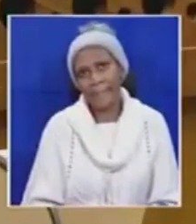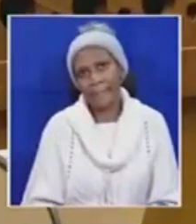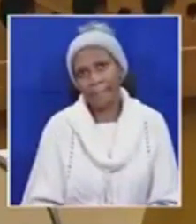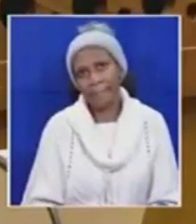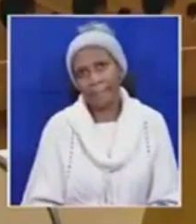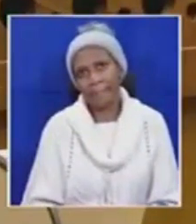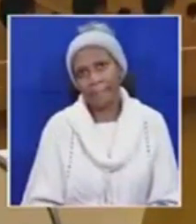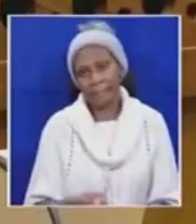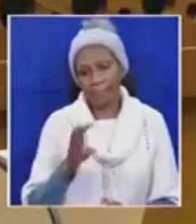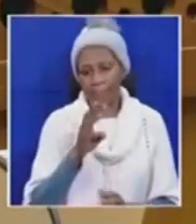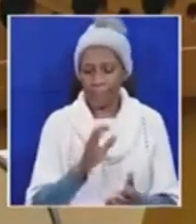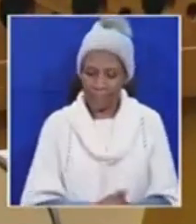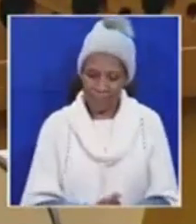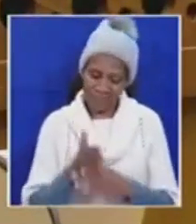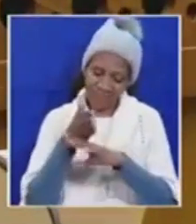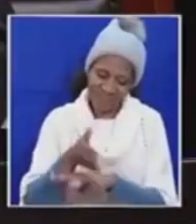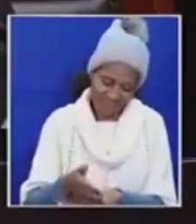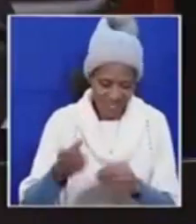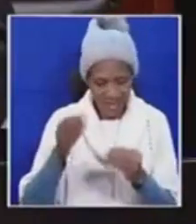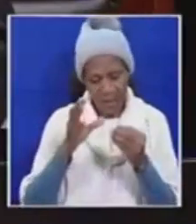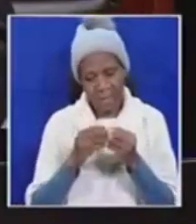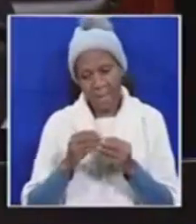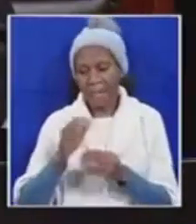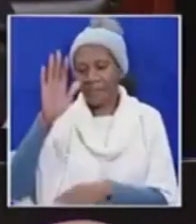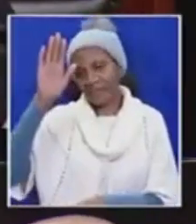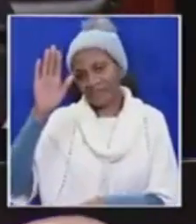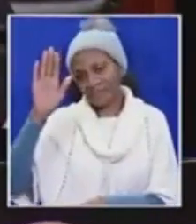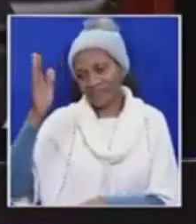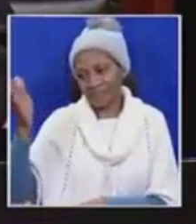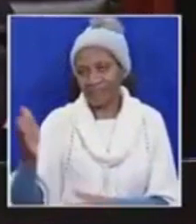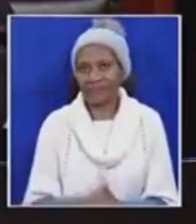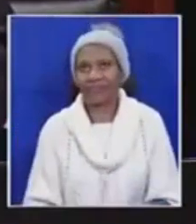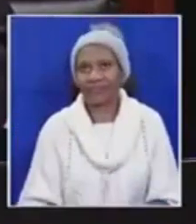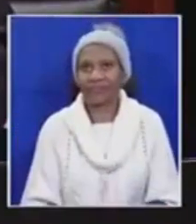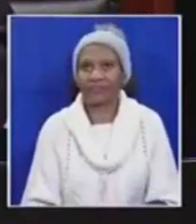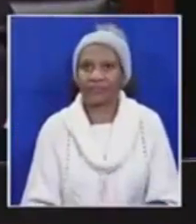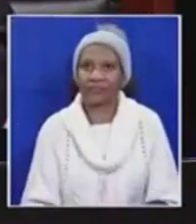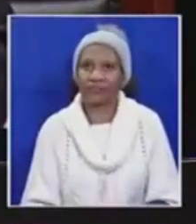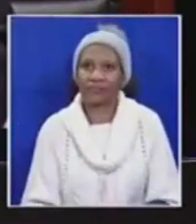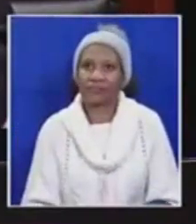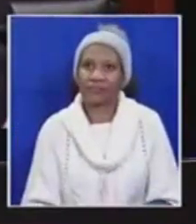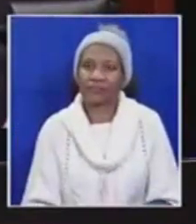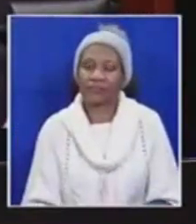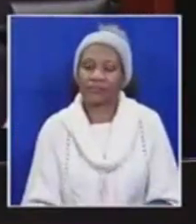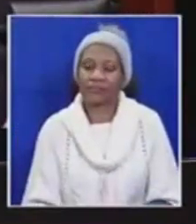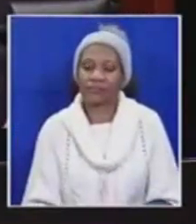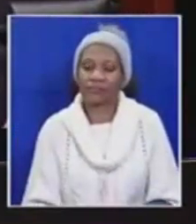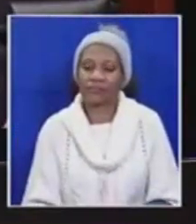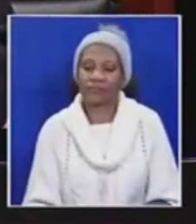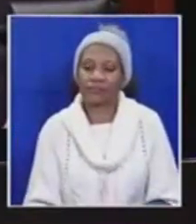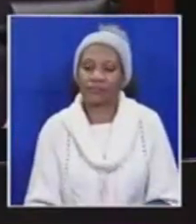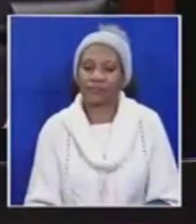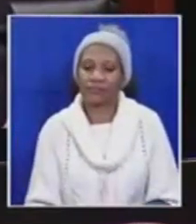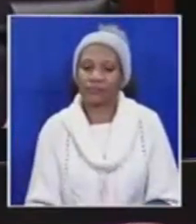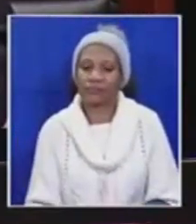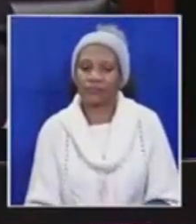My money owes South African citizens. Honourable Waters, what is your point? Chair, you agreed with a previous